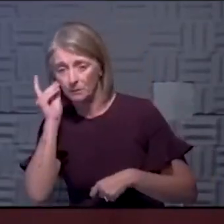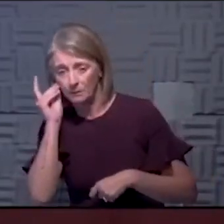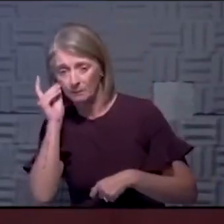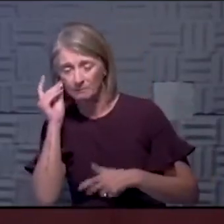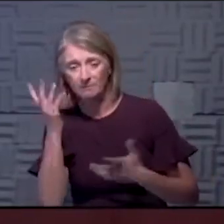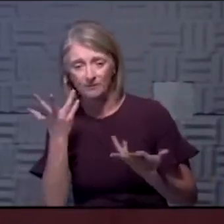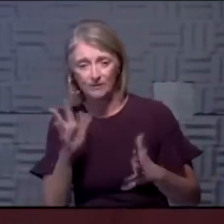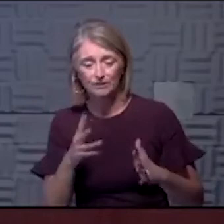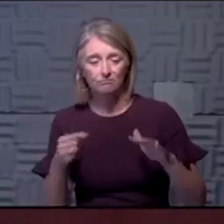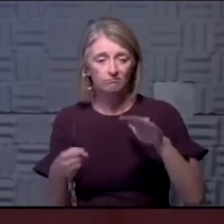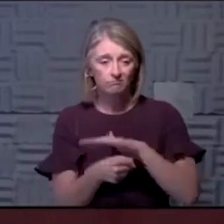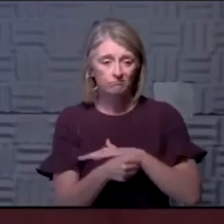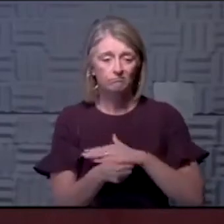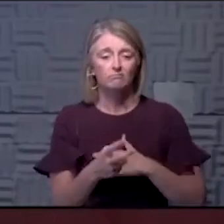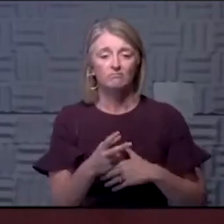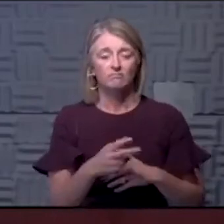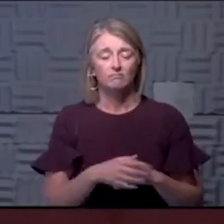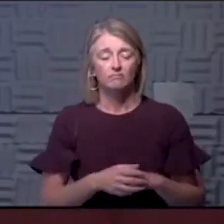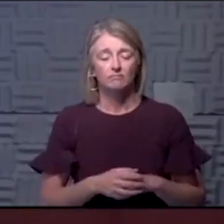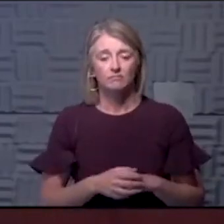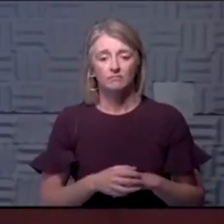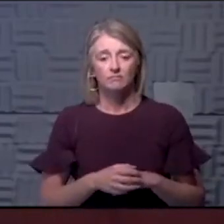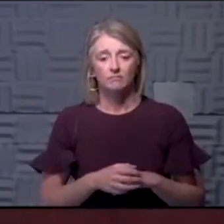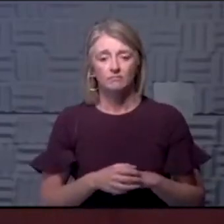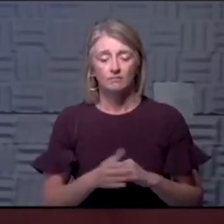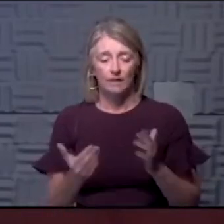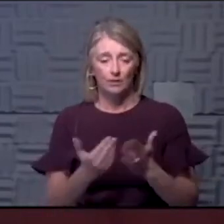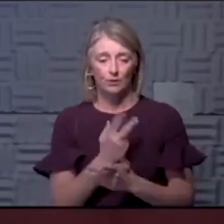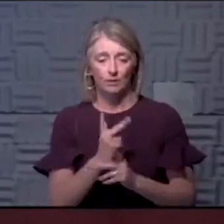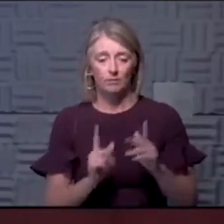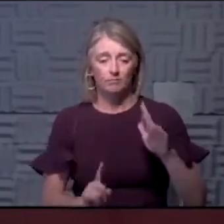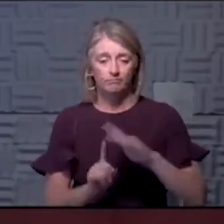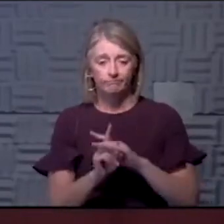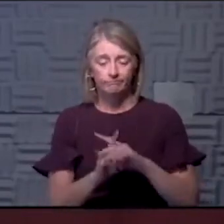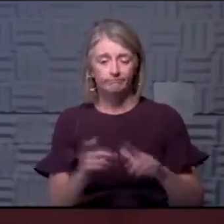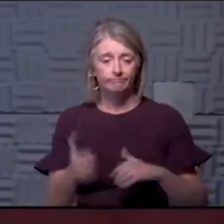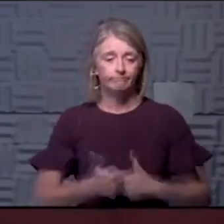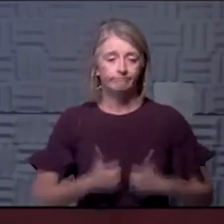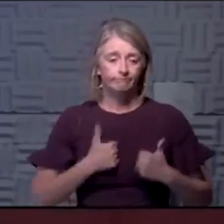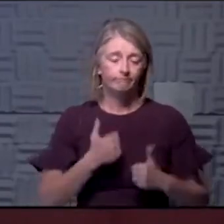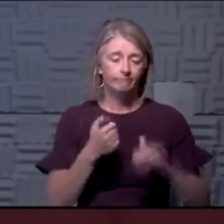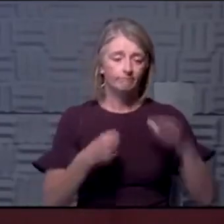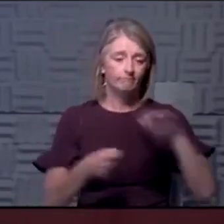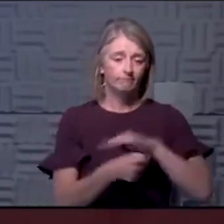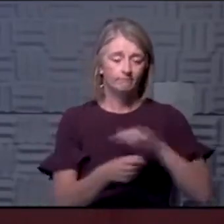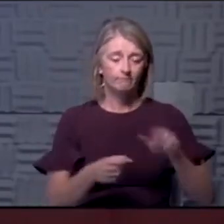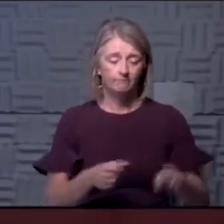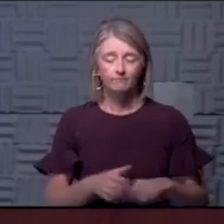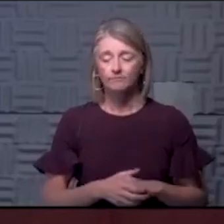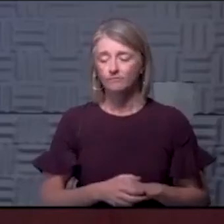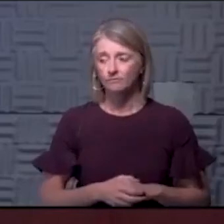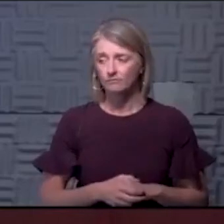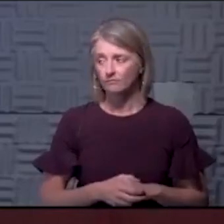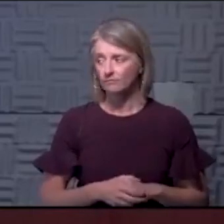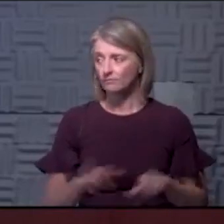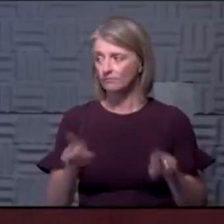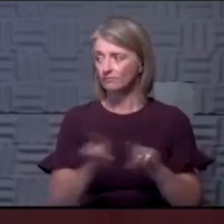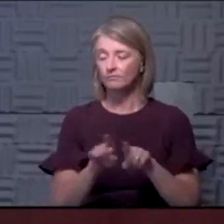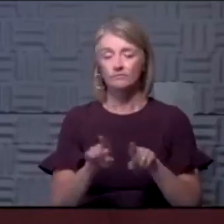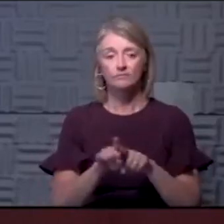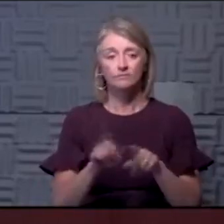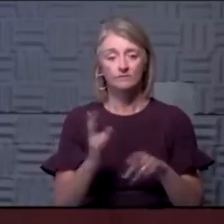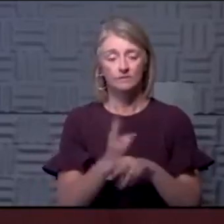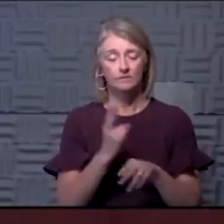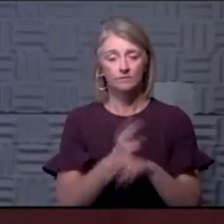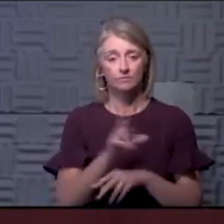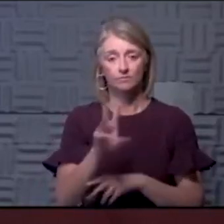quarters, wherever that is, and new ones come up. So, and then they of course have access to Watkins Health